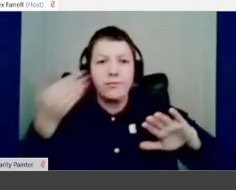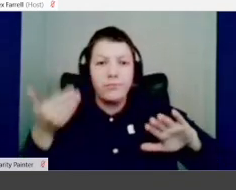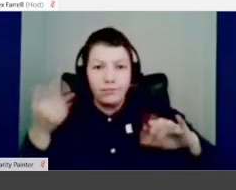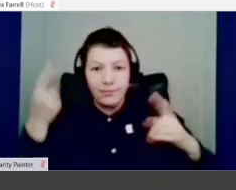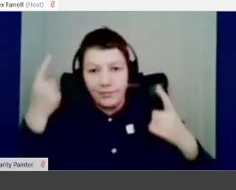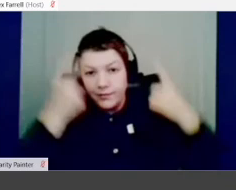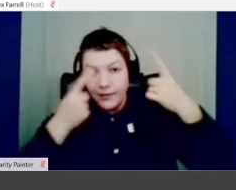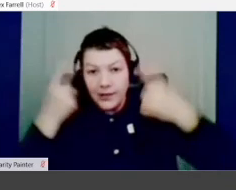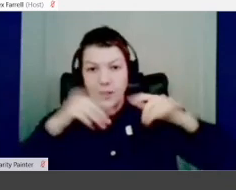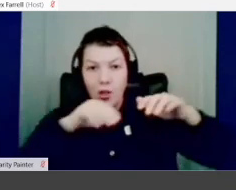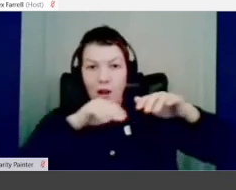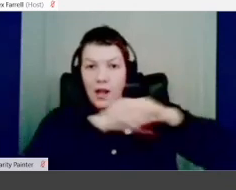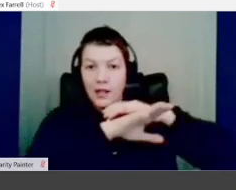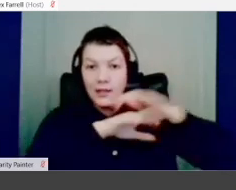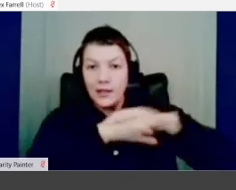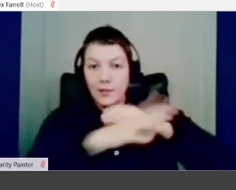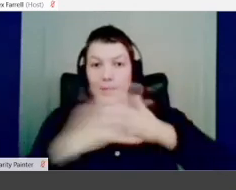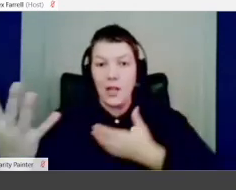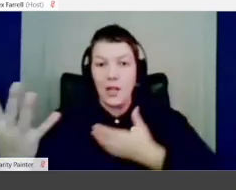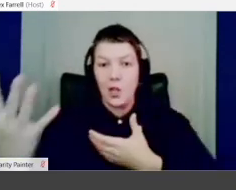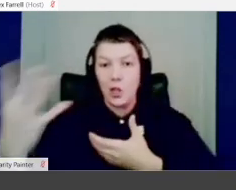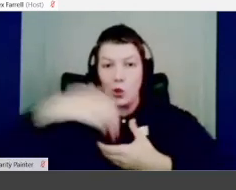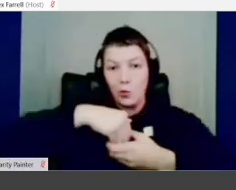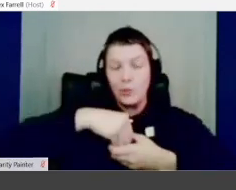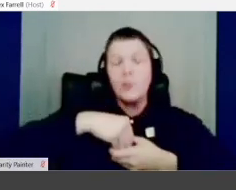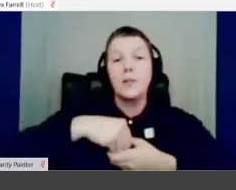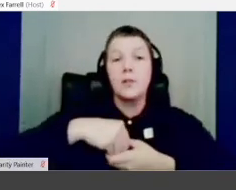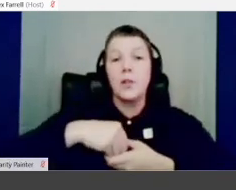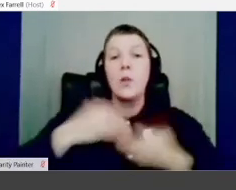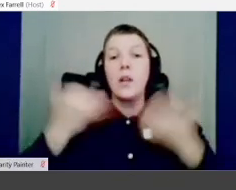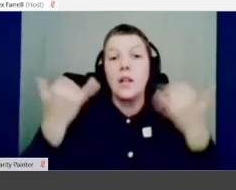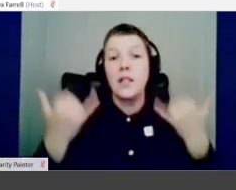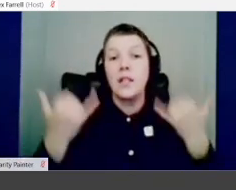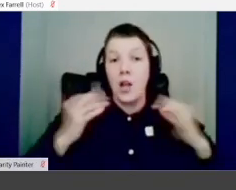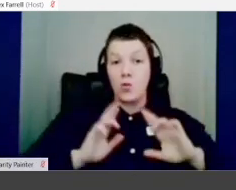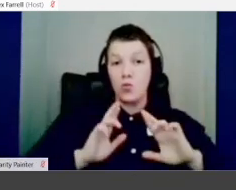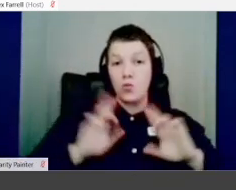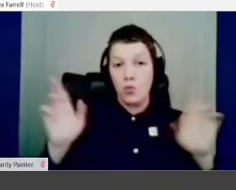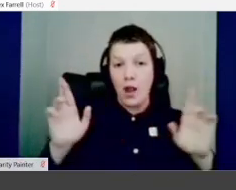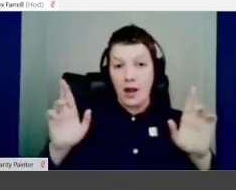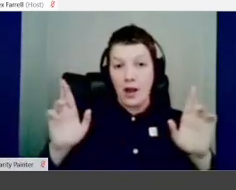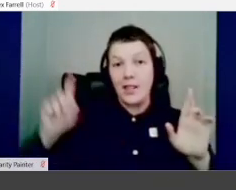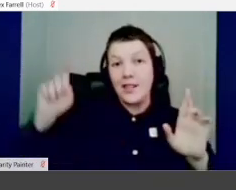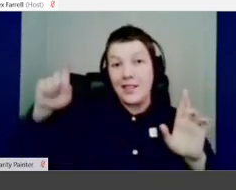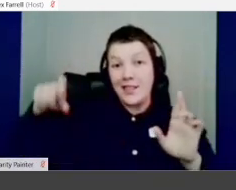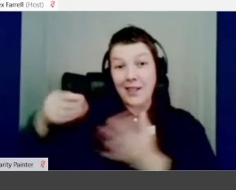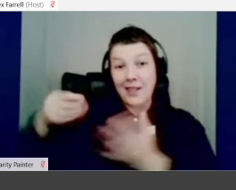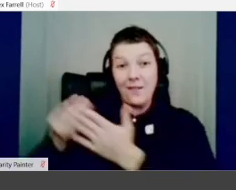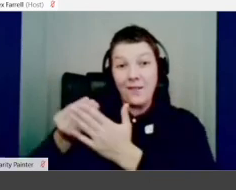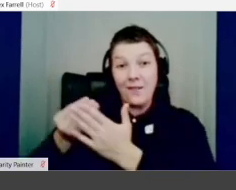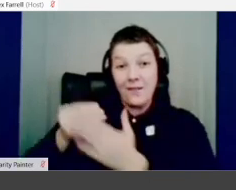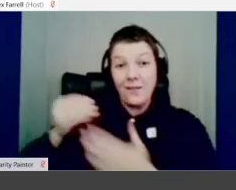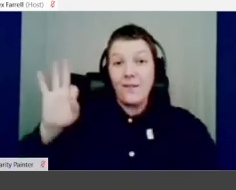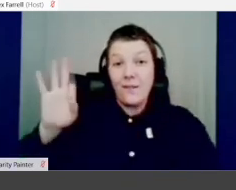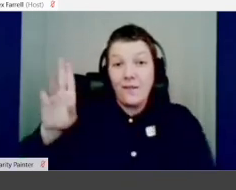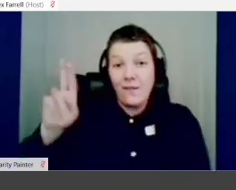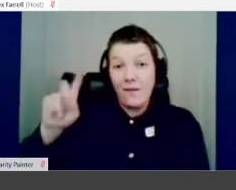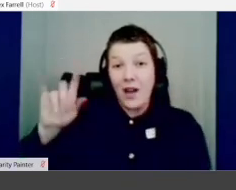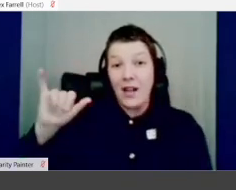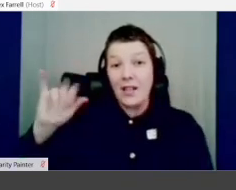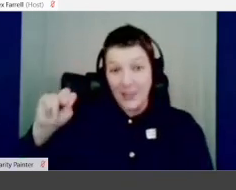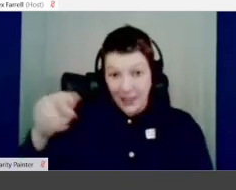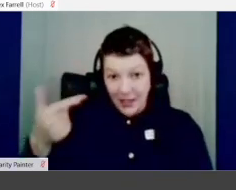we had the program in place and we had the know how to do it. Now all we needed was the funding, and magically the funding showed up when there was a big problem for